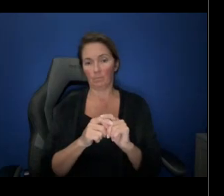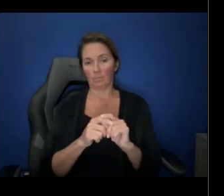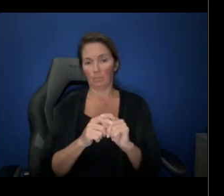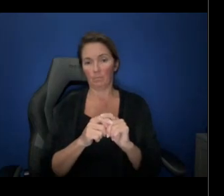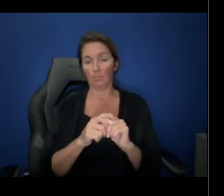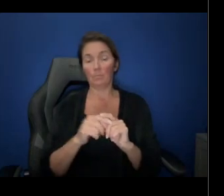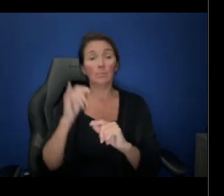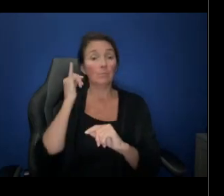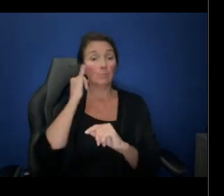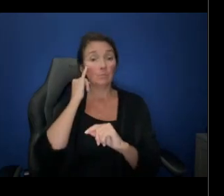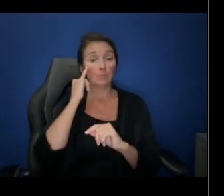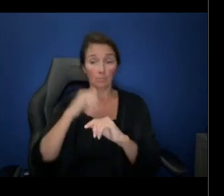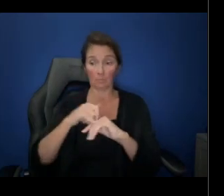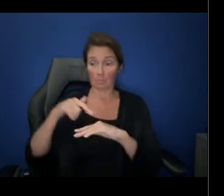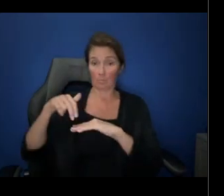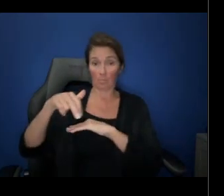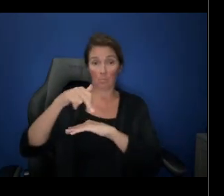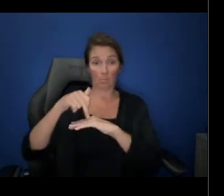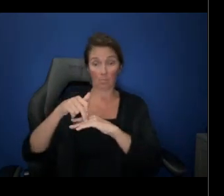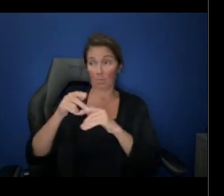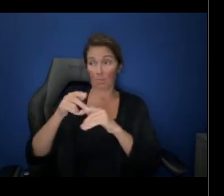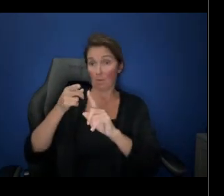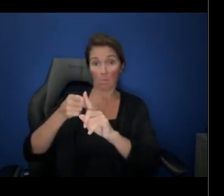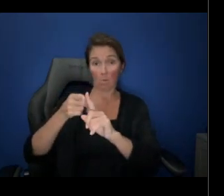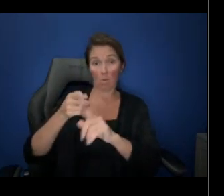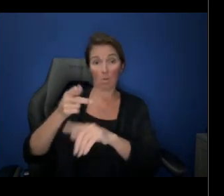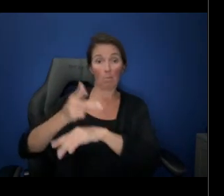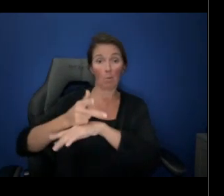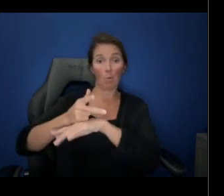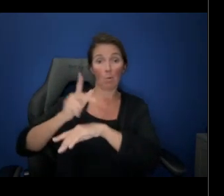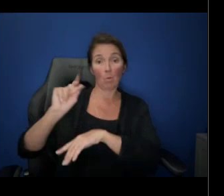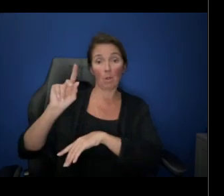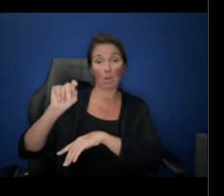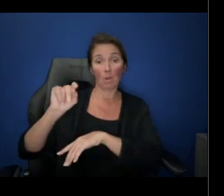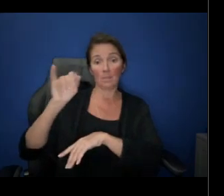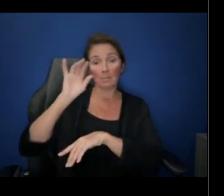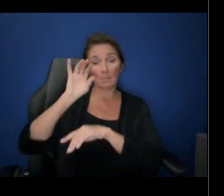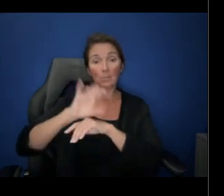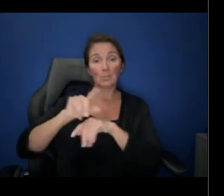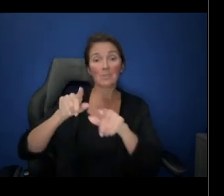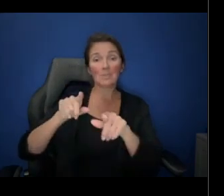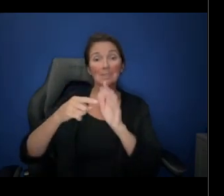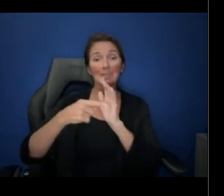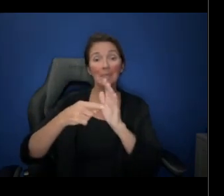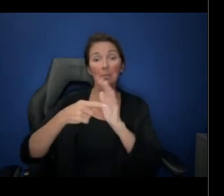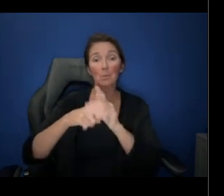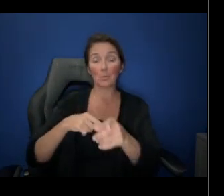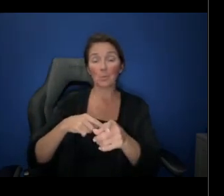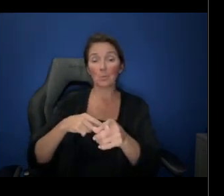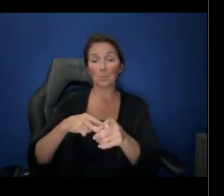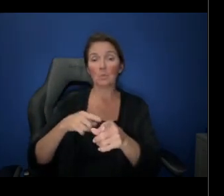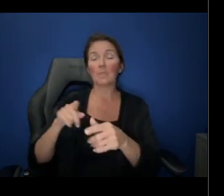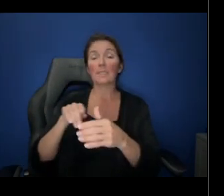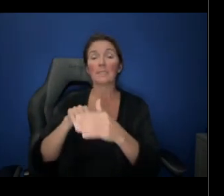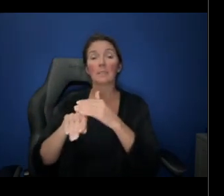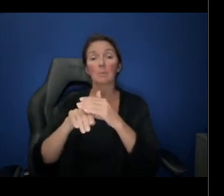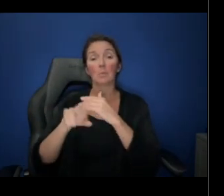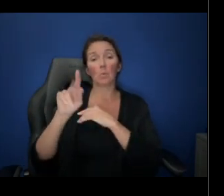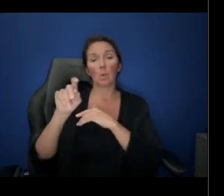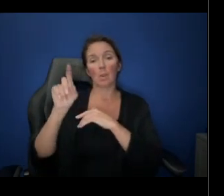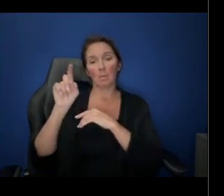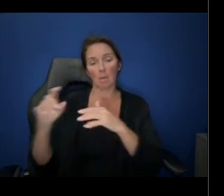If the pedestrian arrival point is a parking lot, as shown in the example on the screen, the accessible route